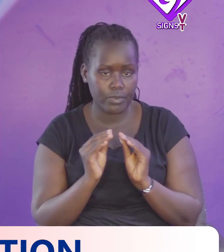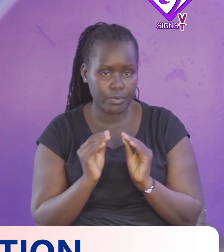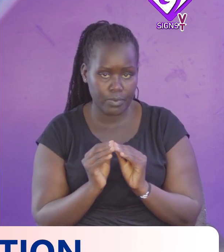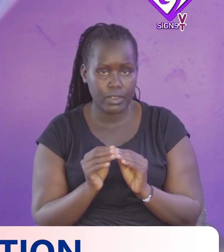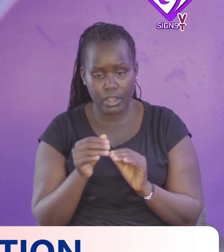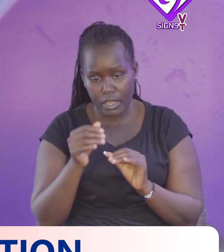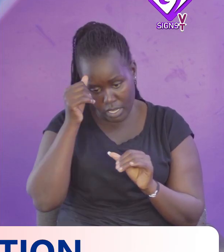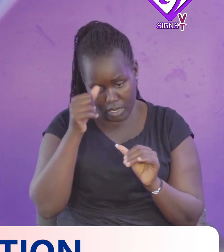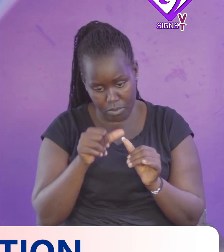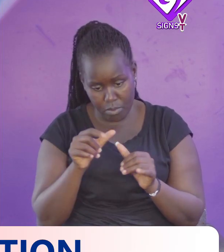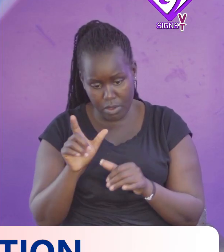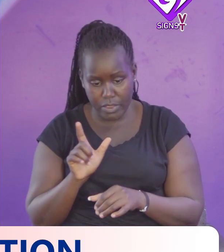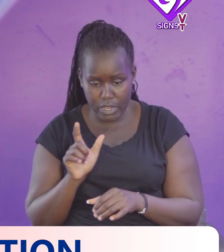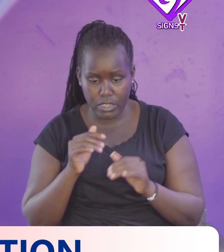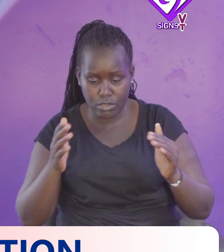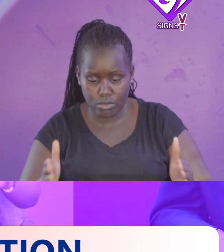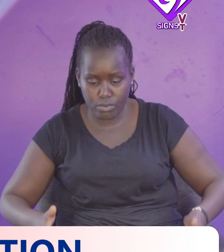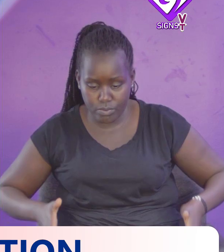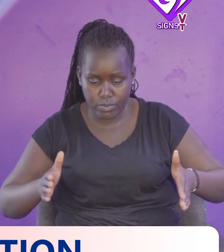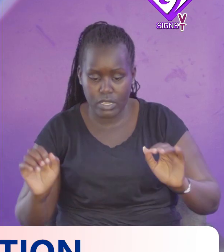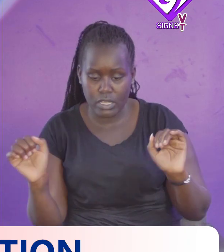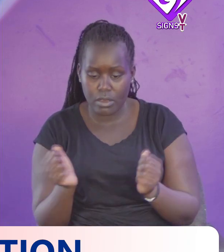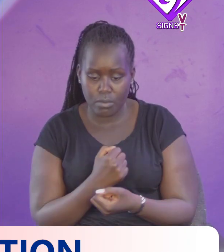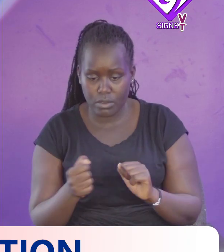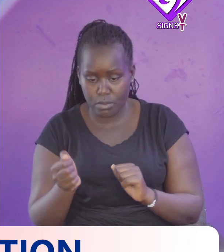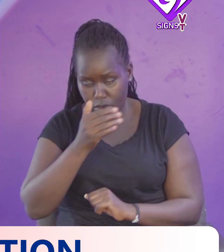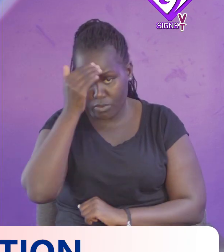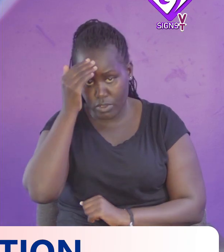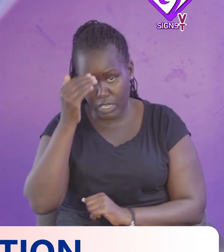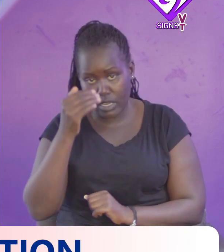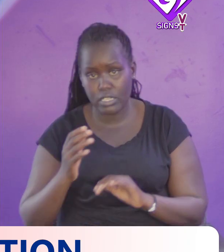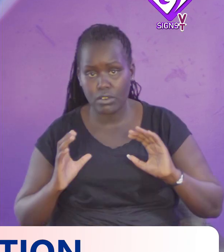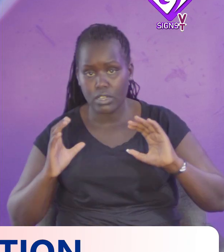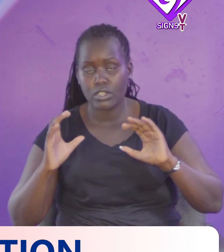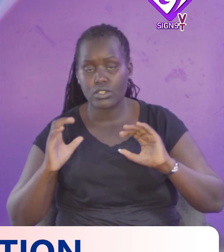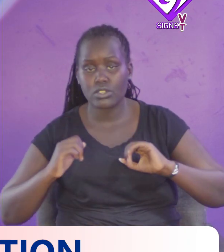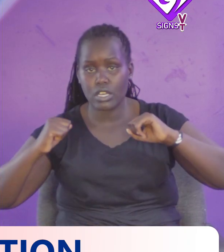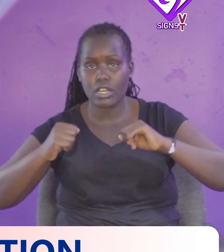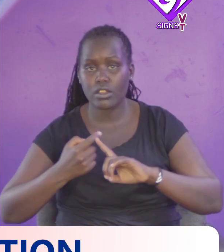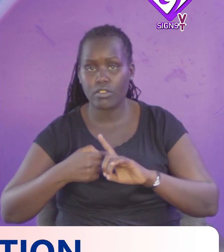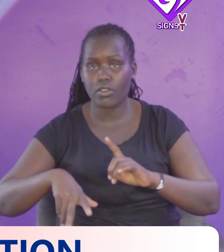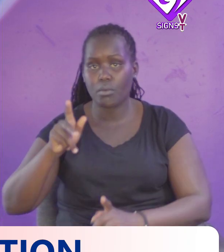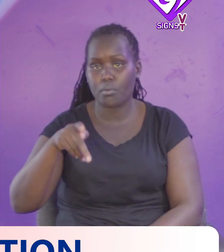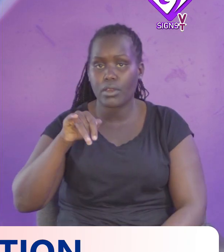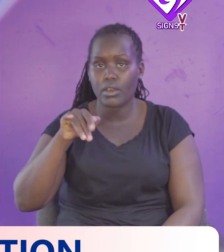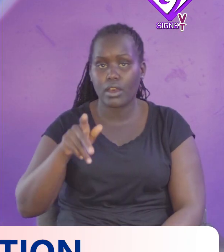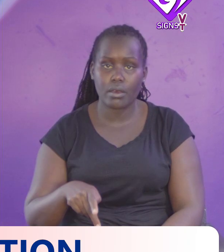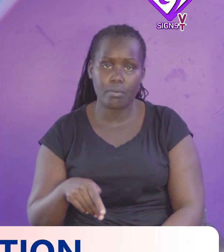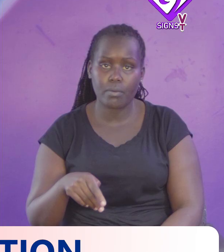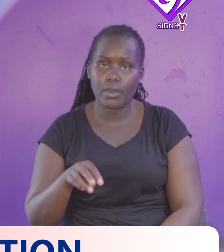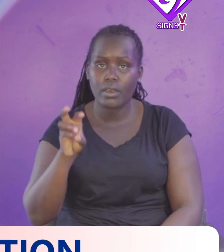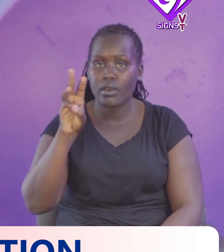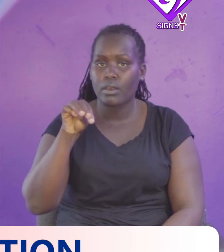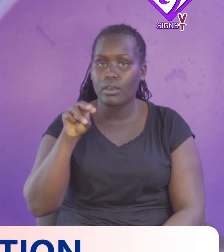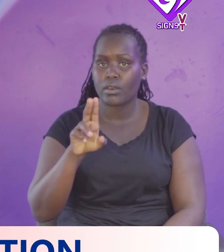the ladies on wheelchairs. I can't forget our chair lady, Mudhoni, from PLP, speaking so